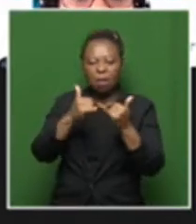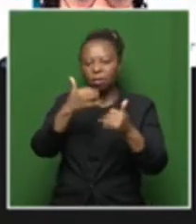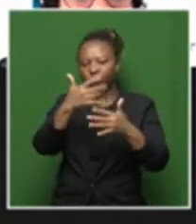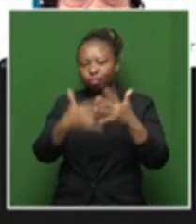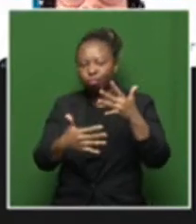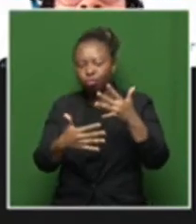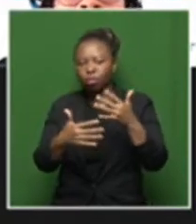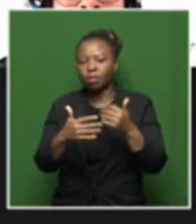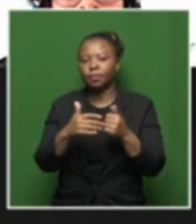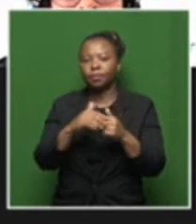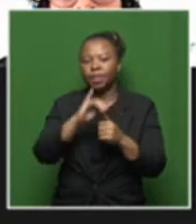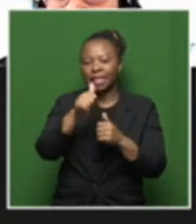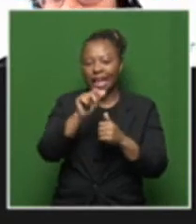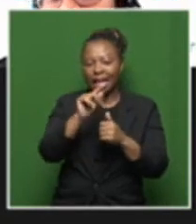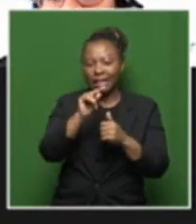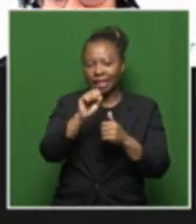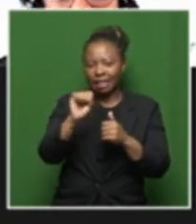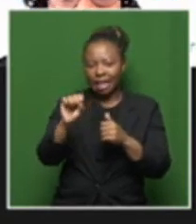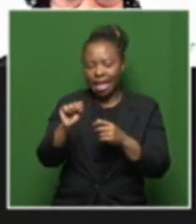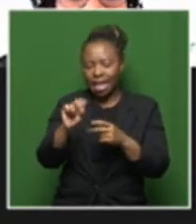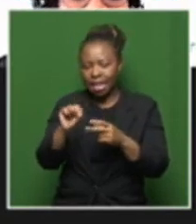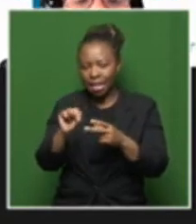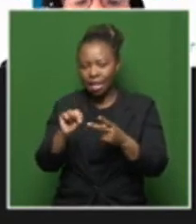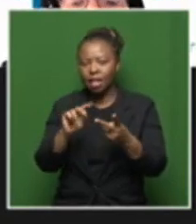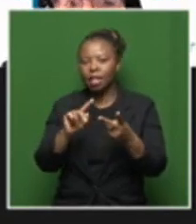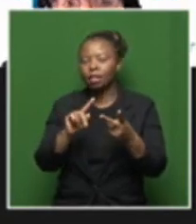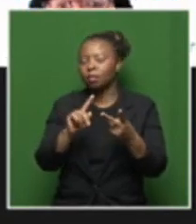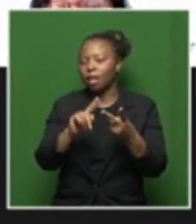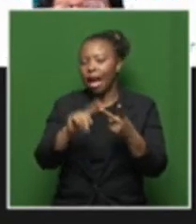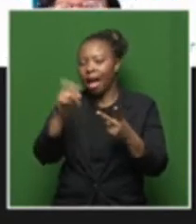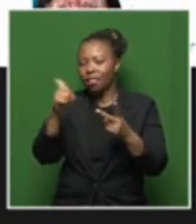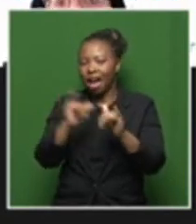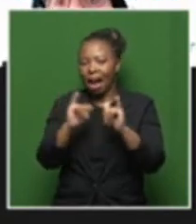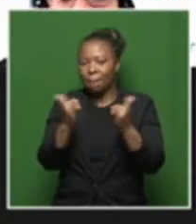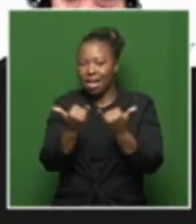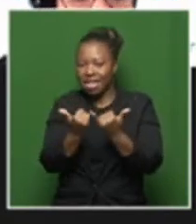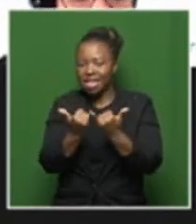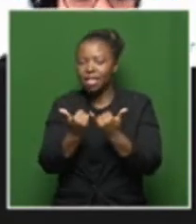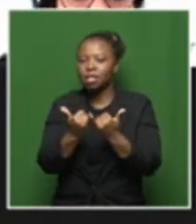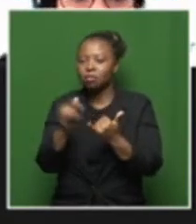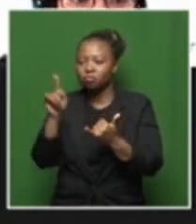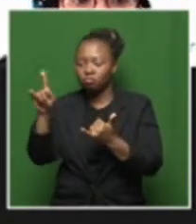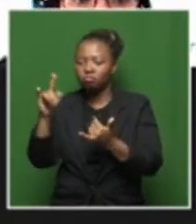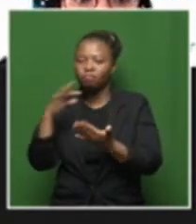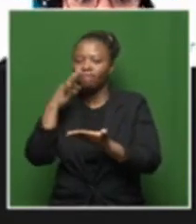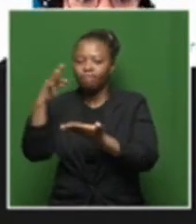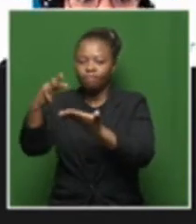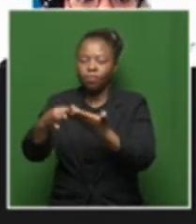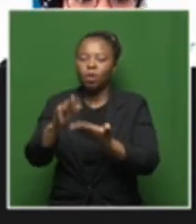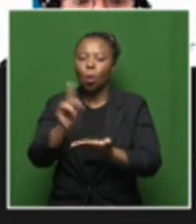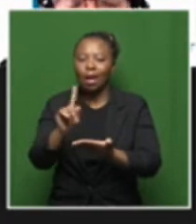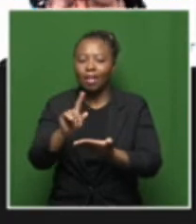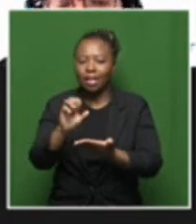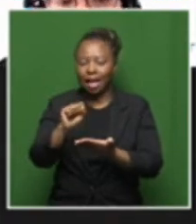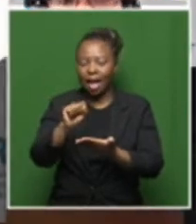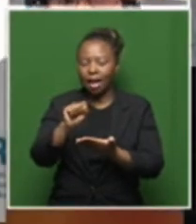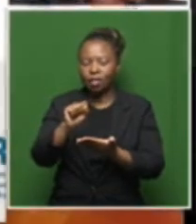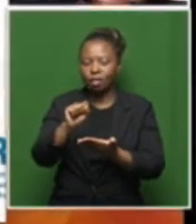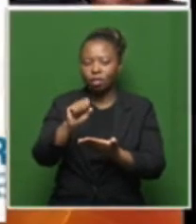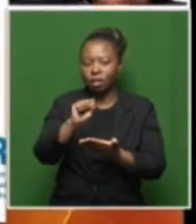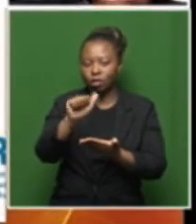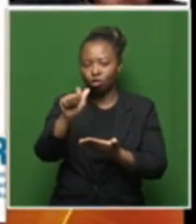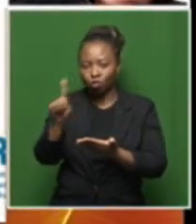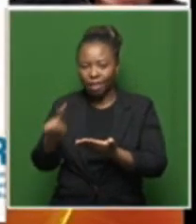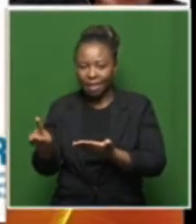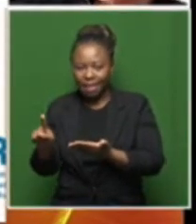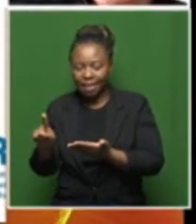Janssen initially. We also met with a number of companies that were intending to bring in the AstraZeneca vaccine. We